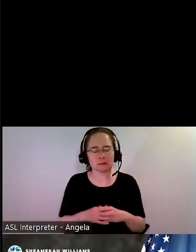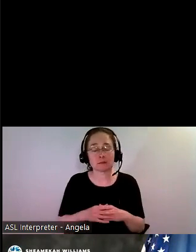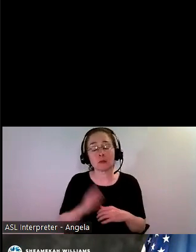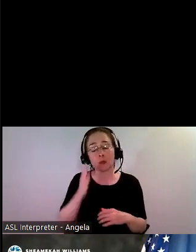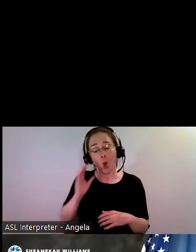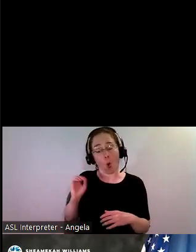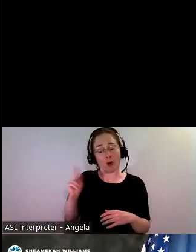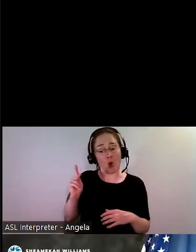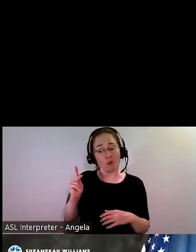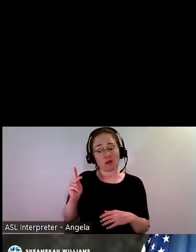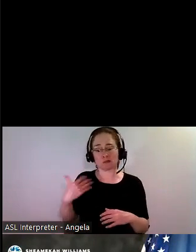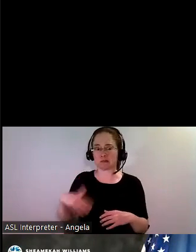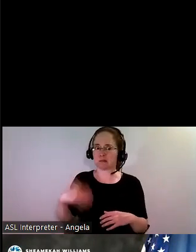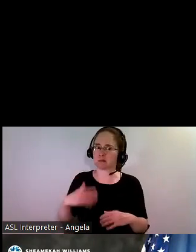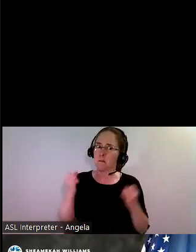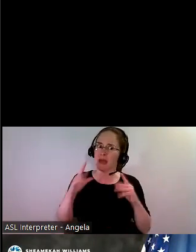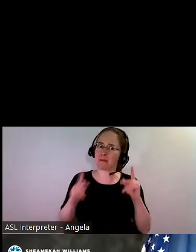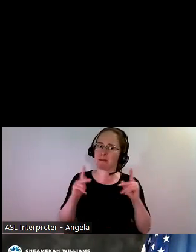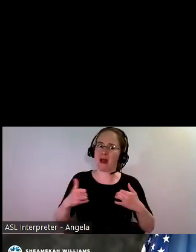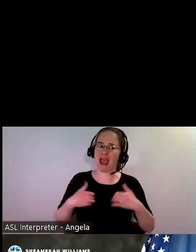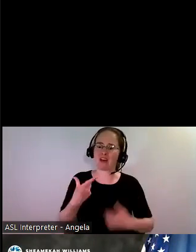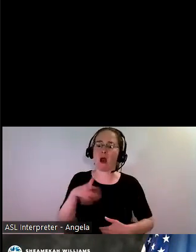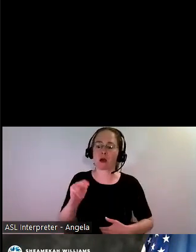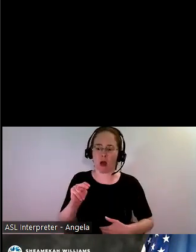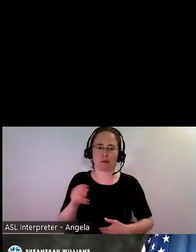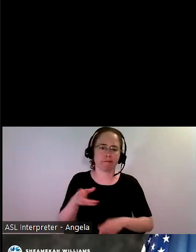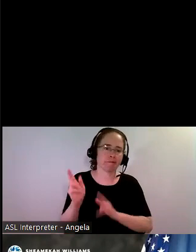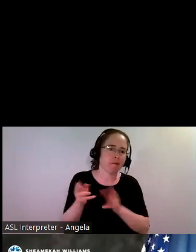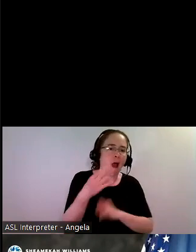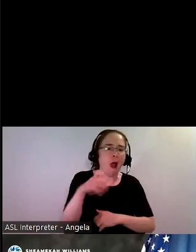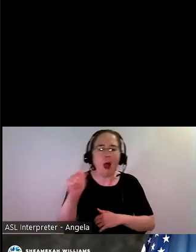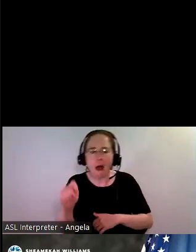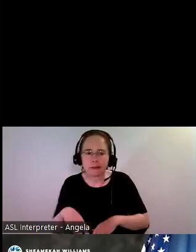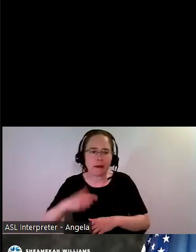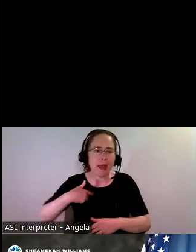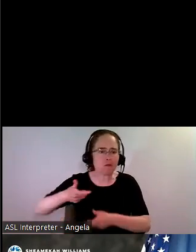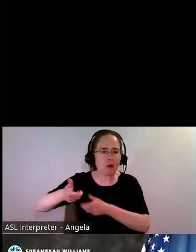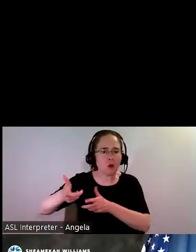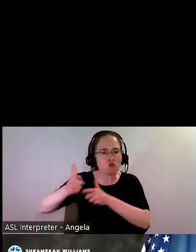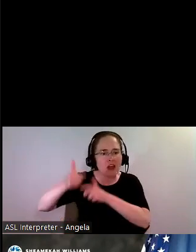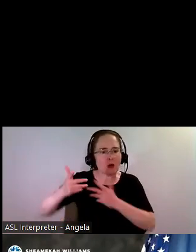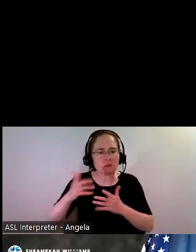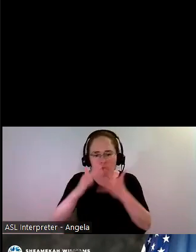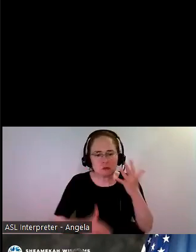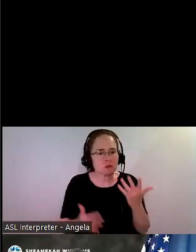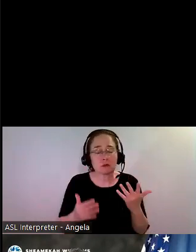is a big gun state. We have young people that hunt and have rifles and all those things. You know, what are some interventions in our state? Again, if we can